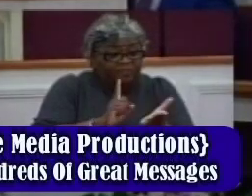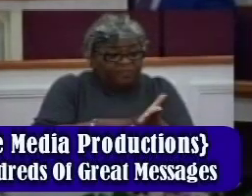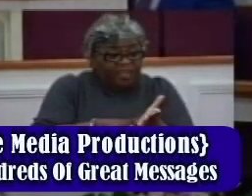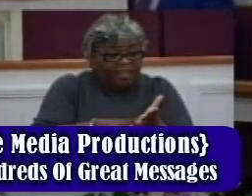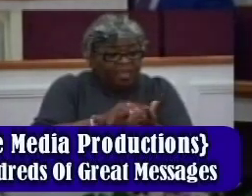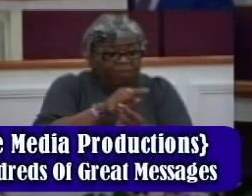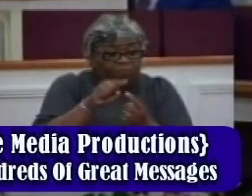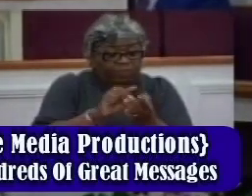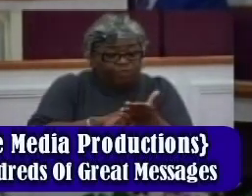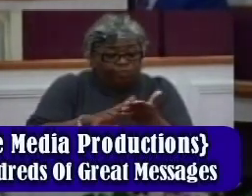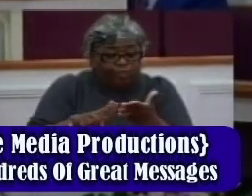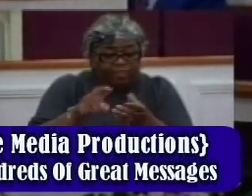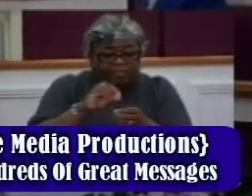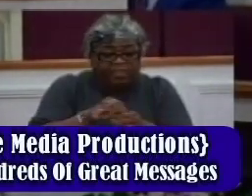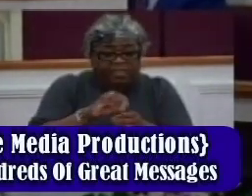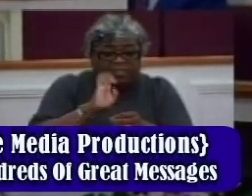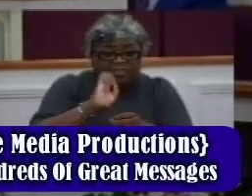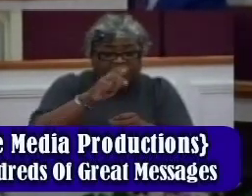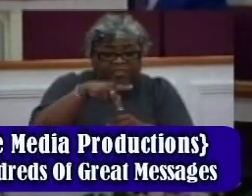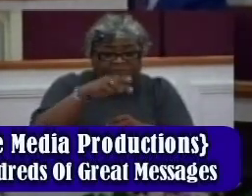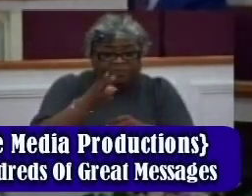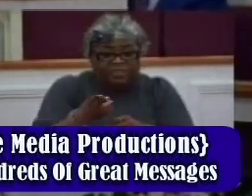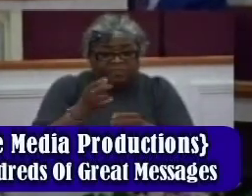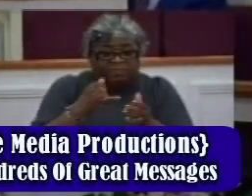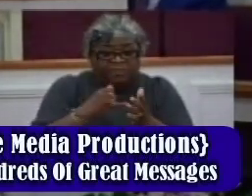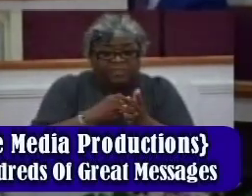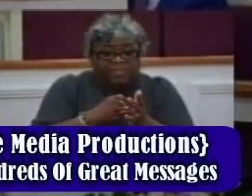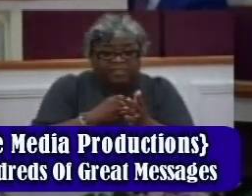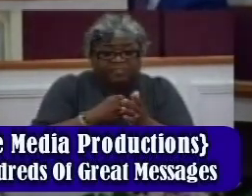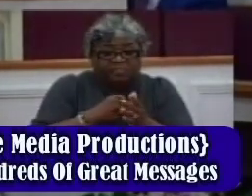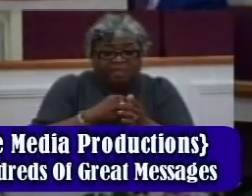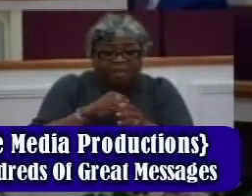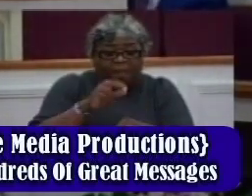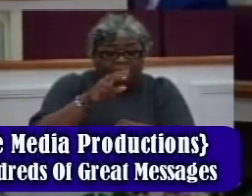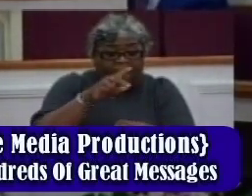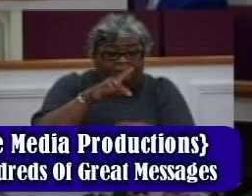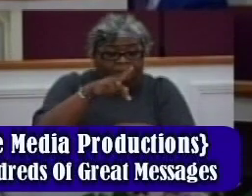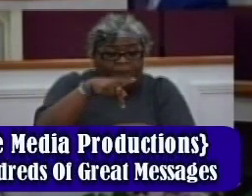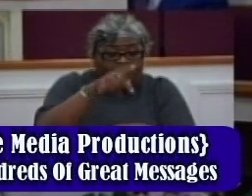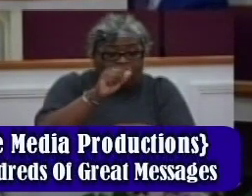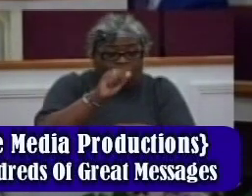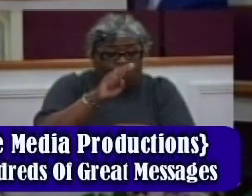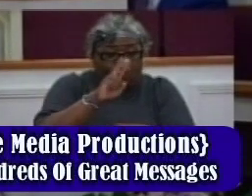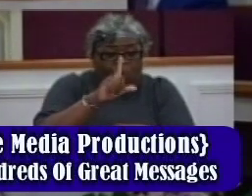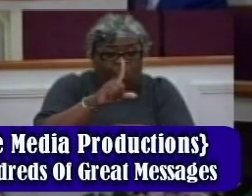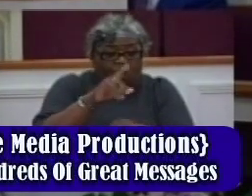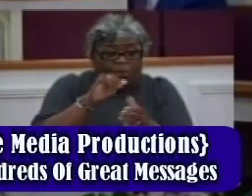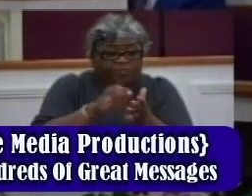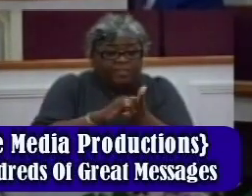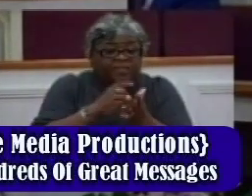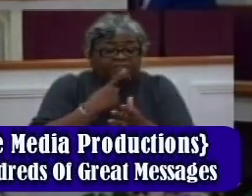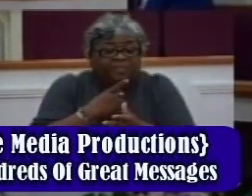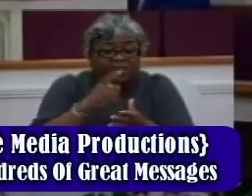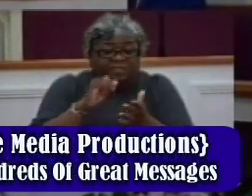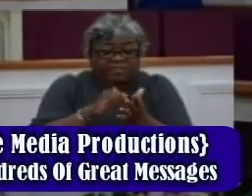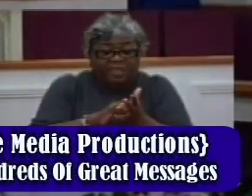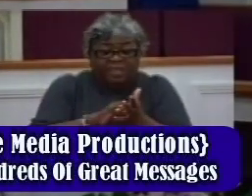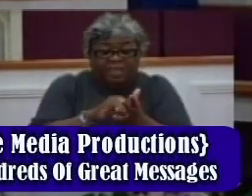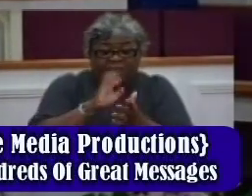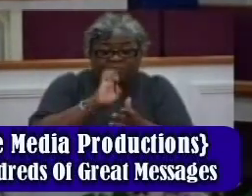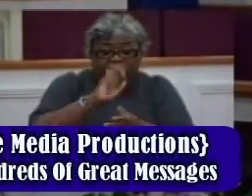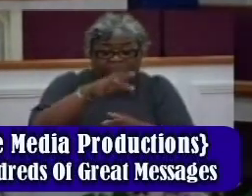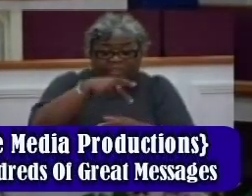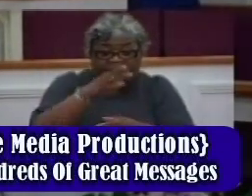read in the book of Ephesians, it's the Apostle Paul, watch this, that declares in Ephesians, the